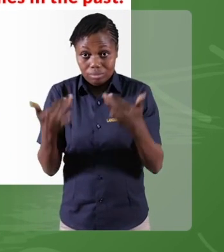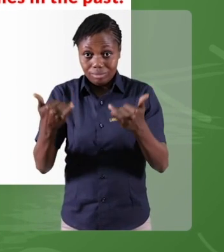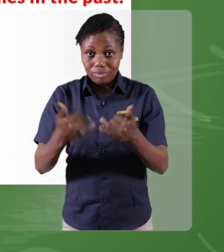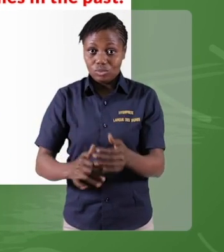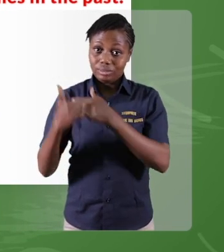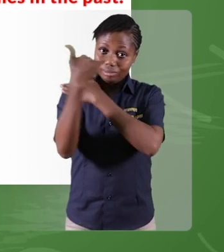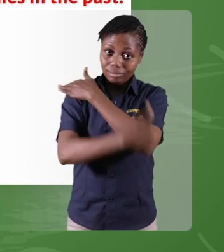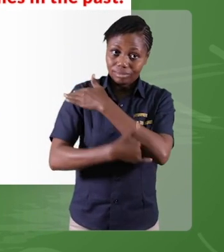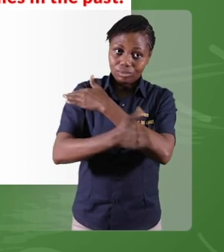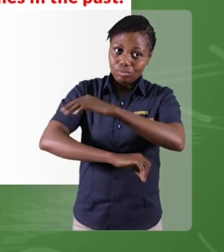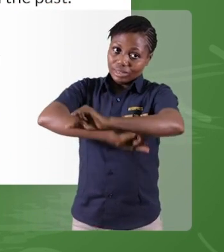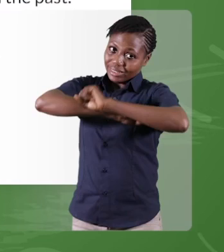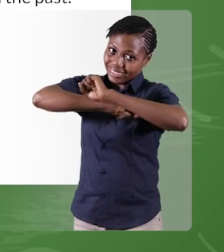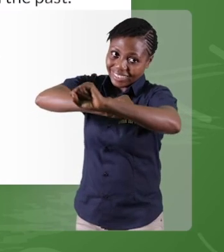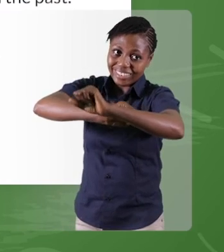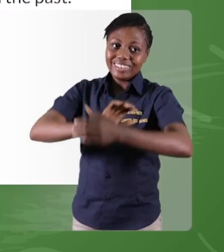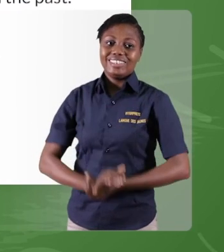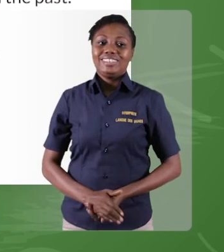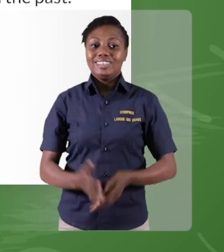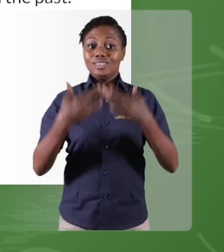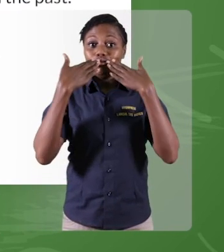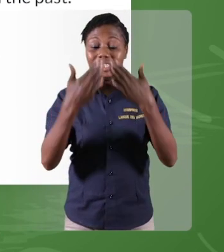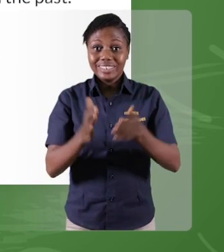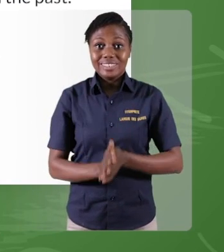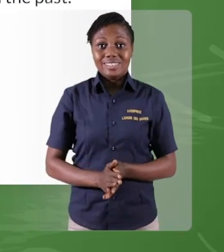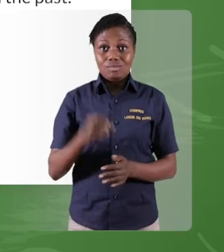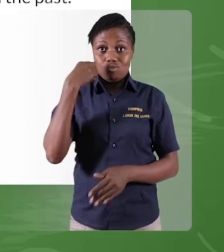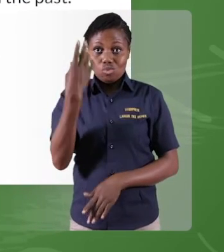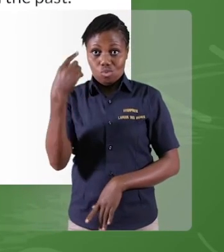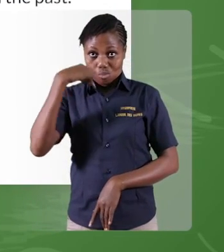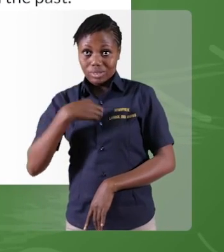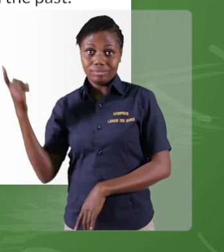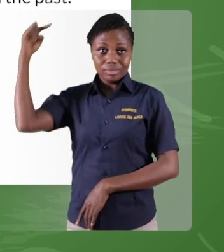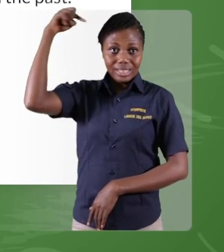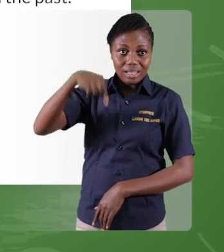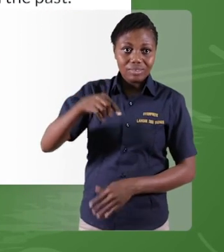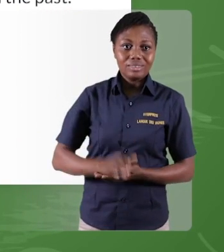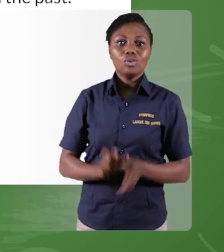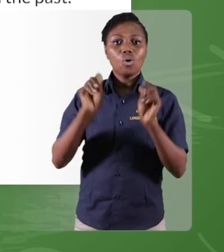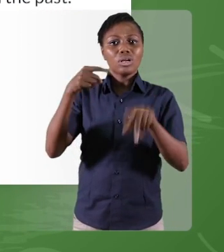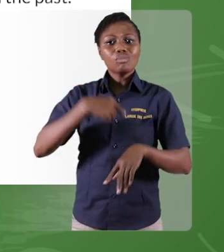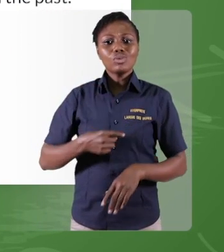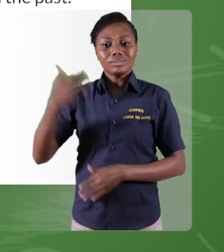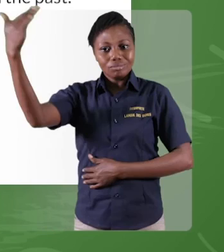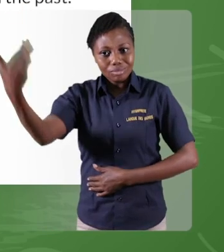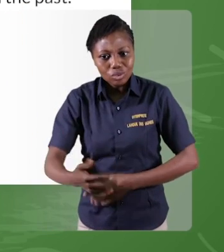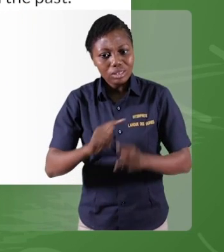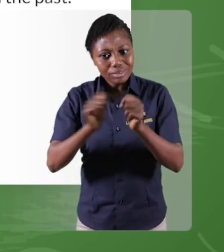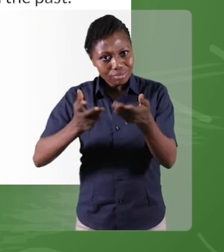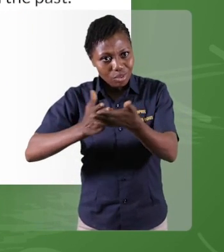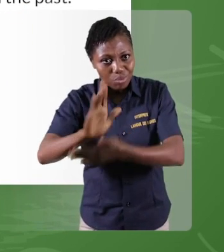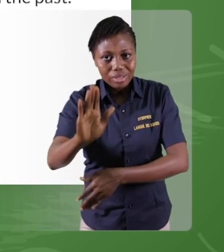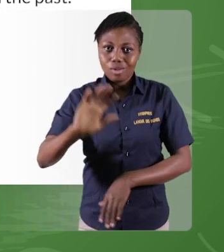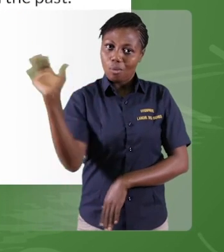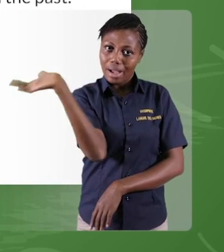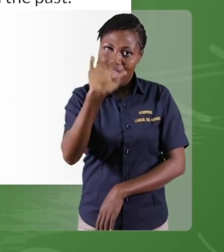It is a safer place today. Thanks a lot. I think I will come next month. You'll be more than welcome, my friend.